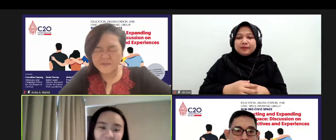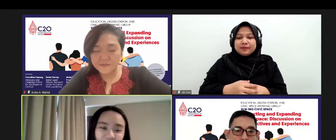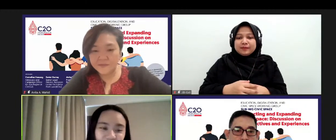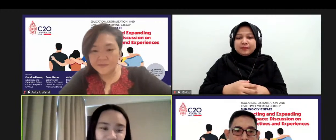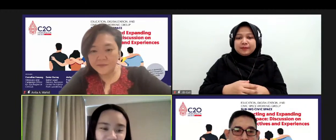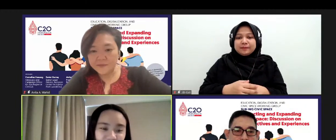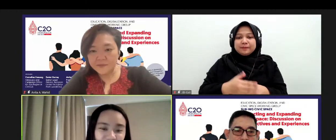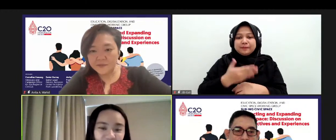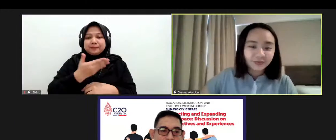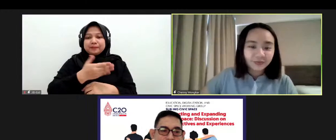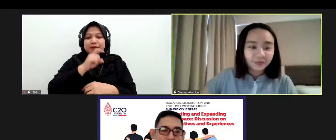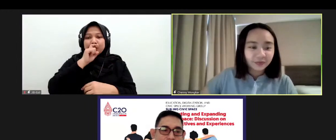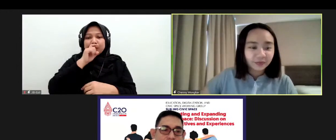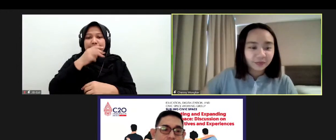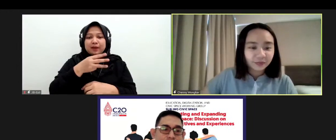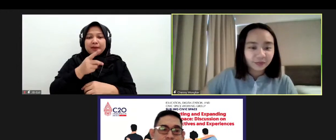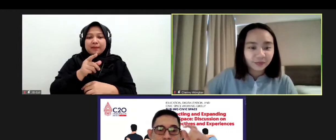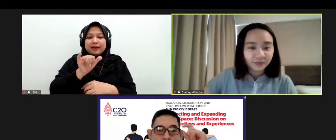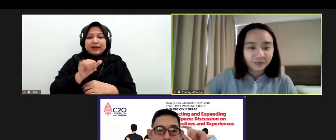yours.